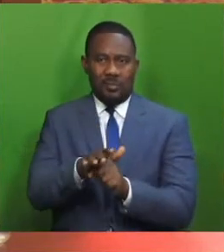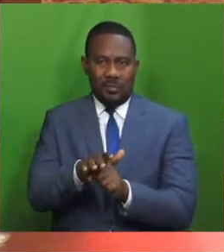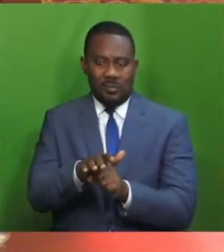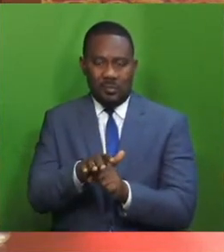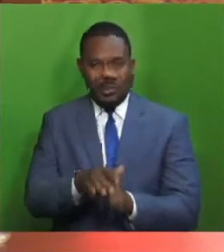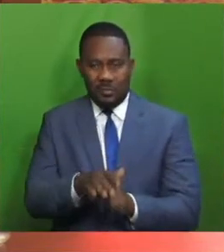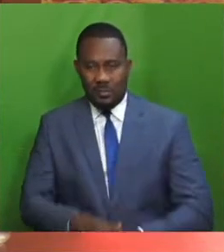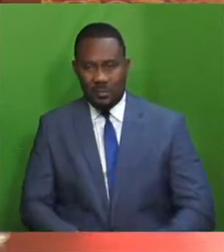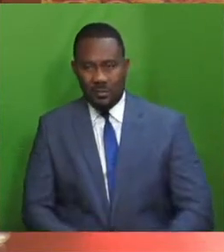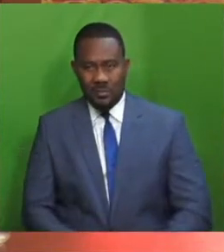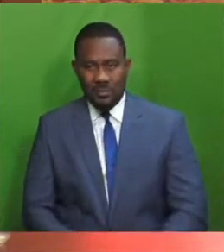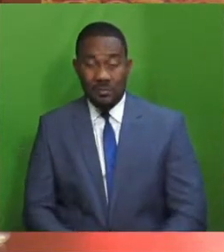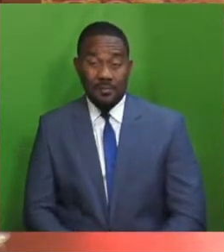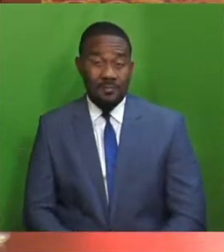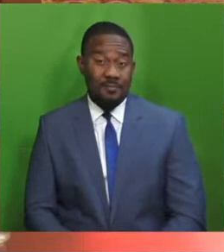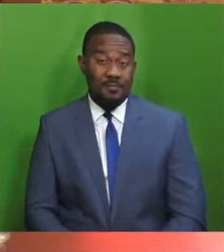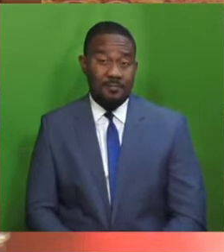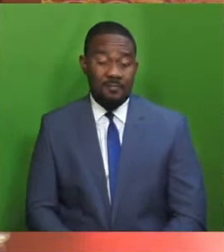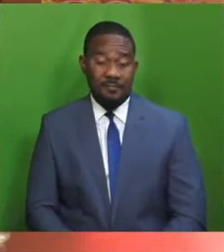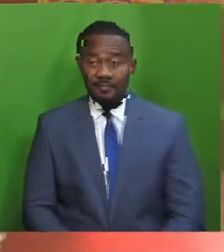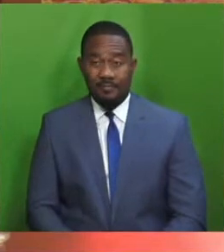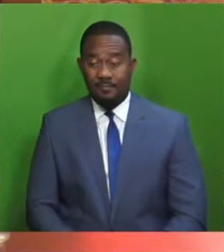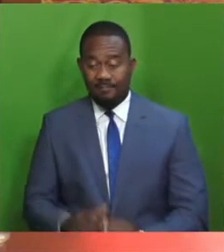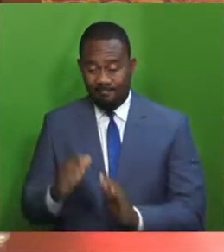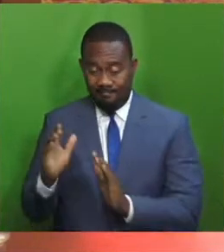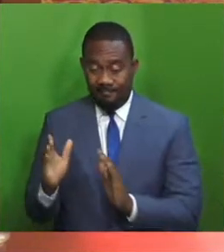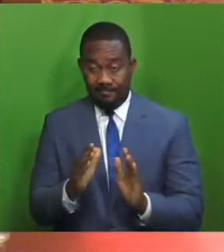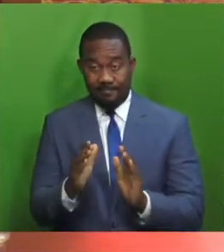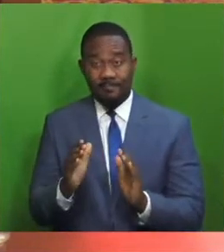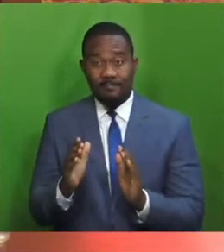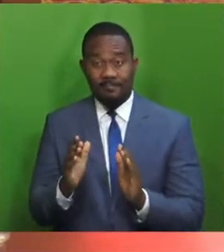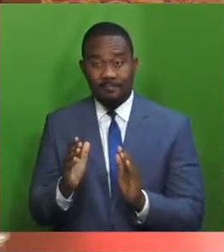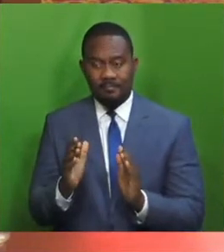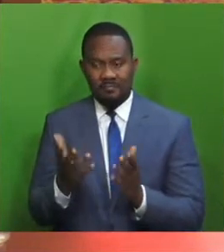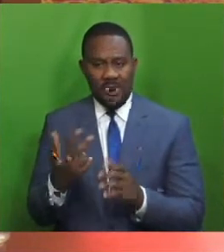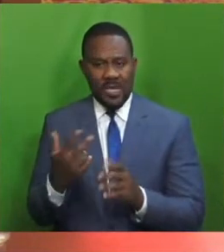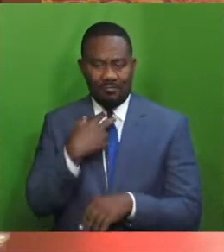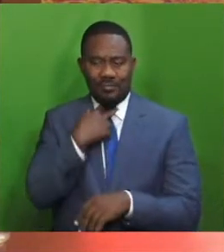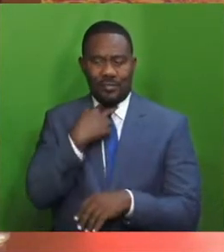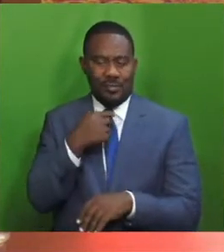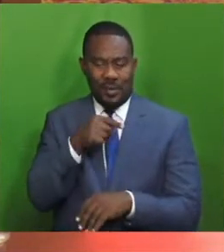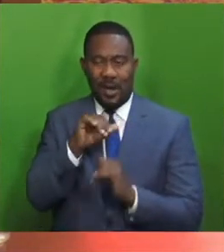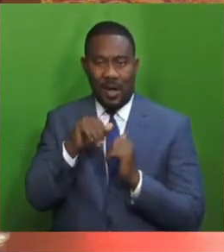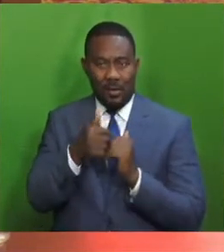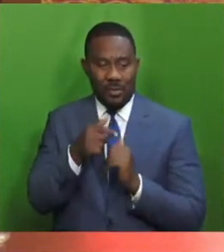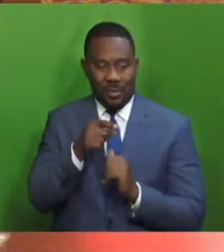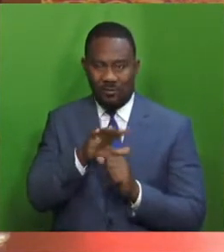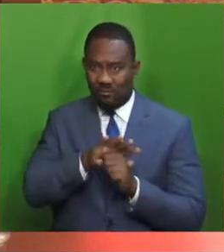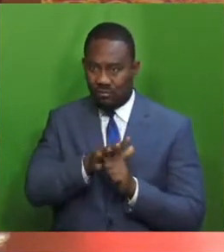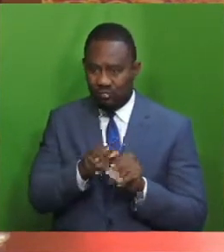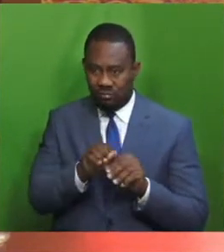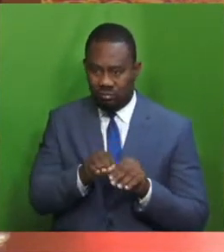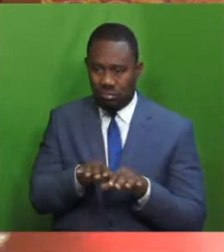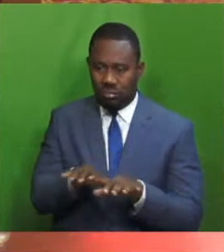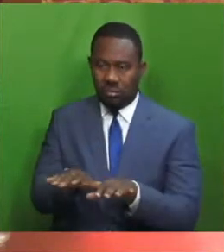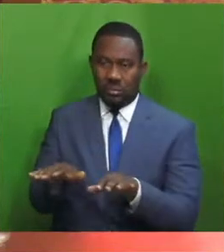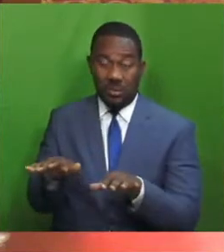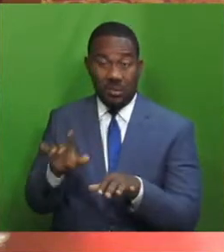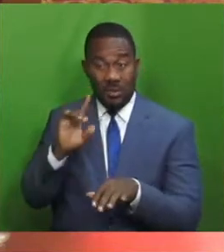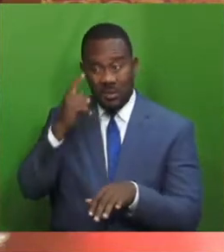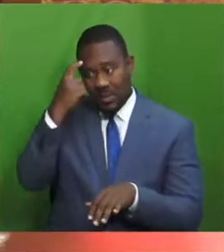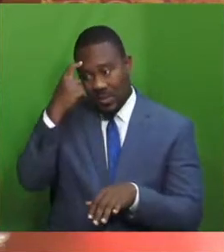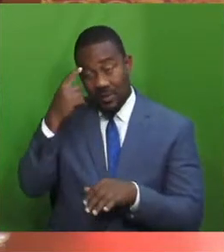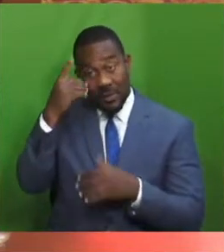struck. The well-structured program got choked by the virus, and government had